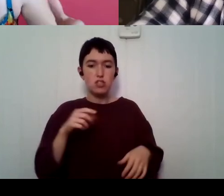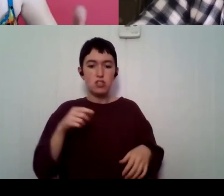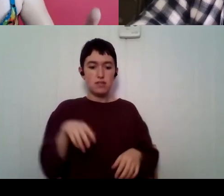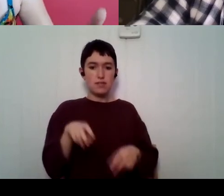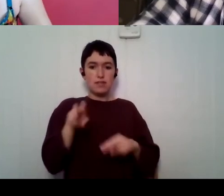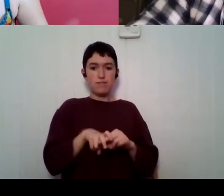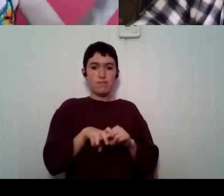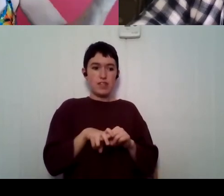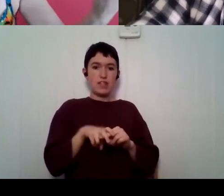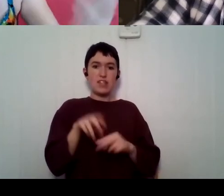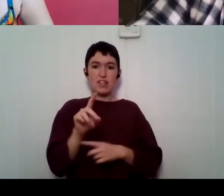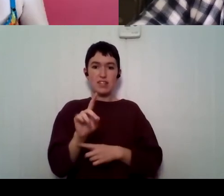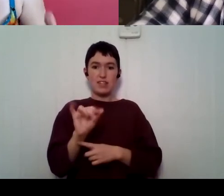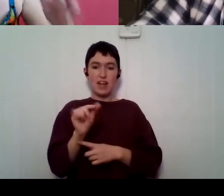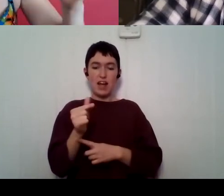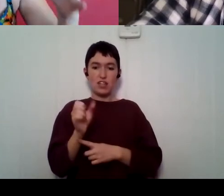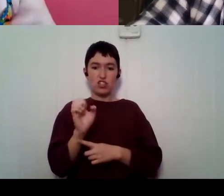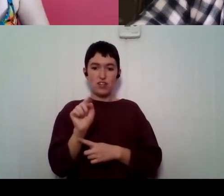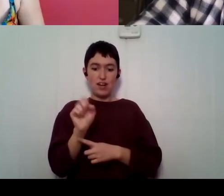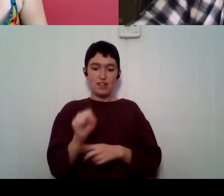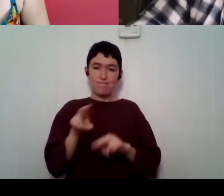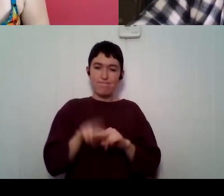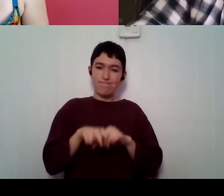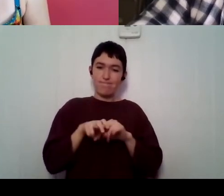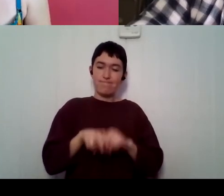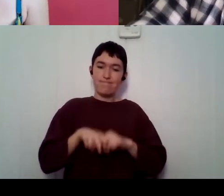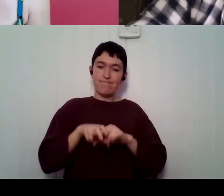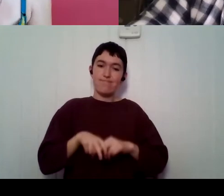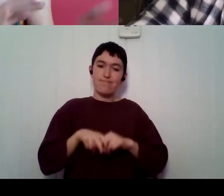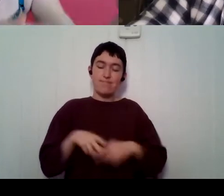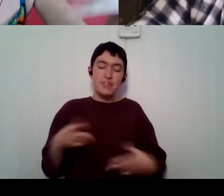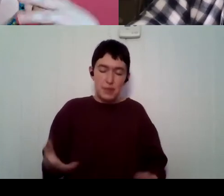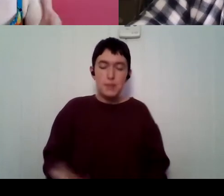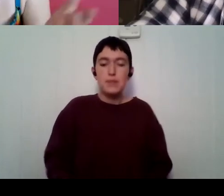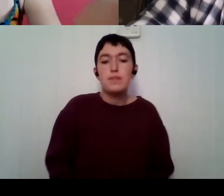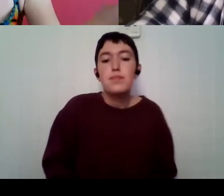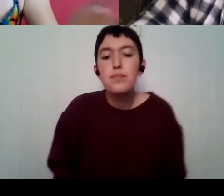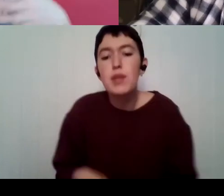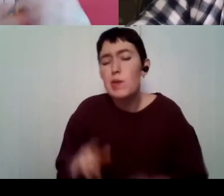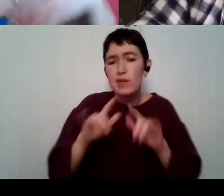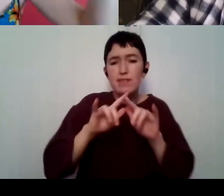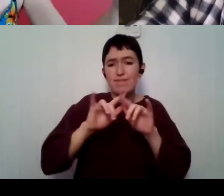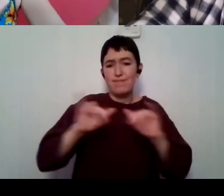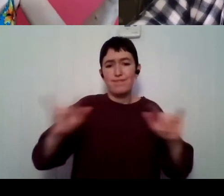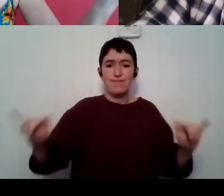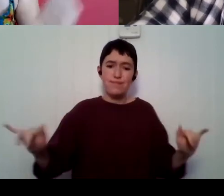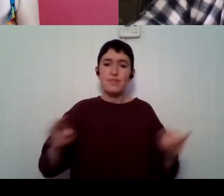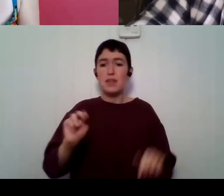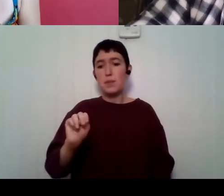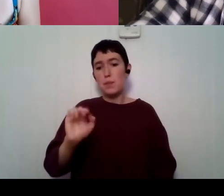it moves, I'm still not sure. It could be a bunch of termites, but it's usually a howler monkey. So yeah, there's a lot of variation. And like I said, the macaques eat